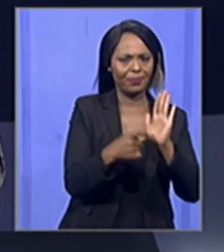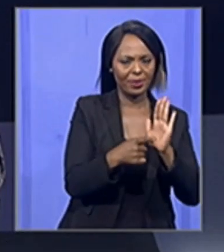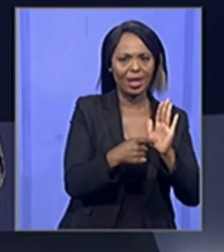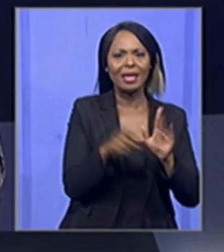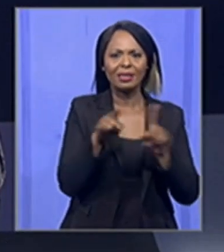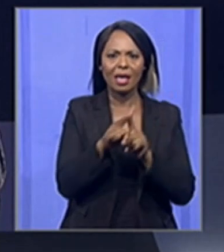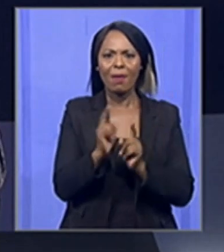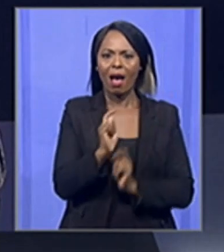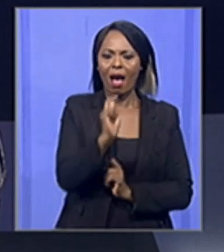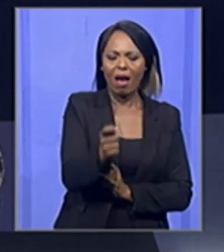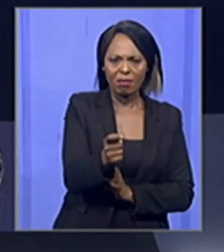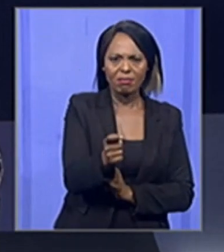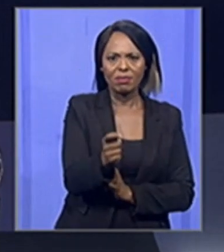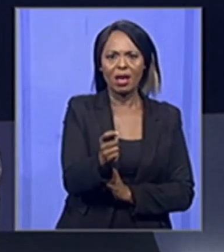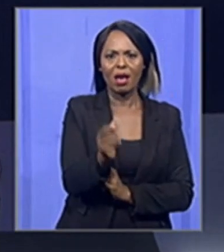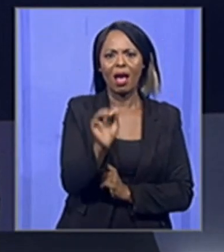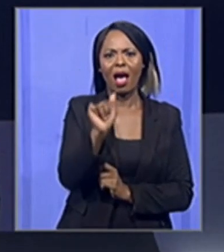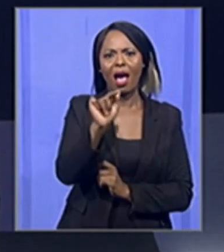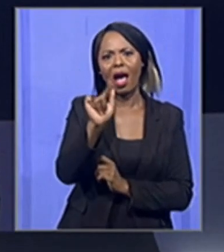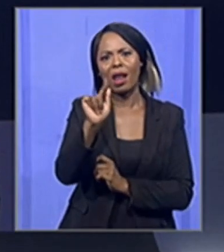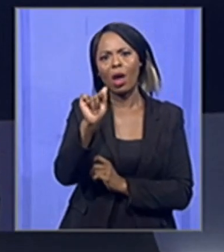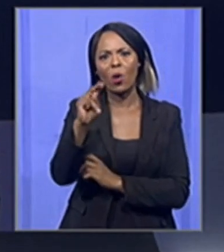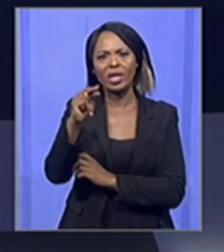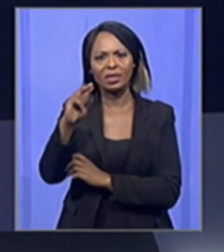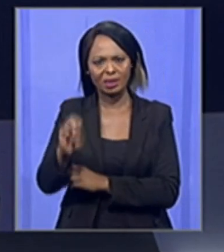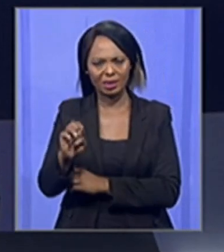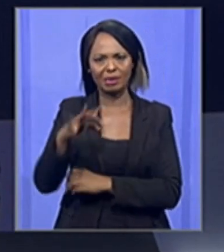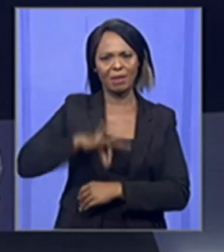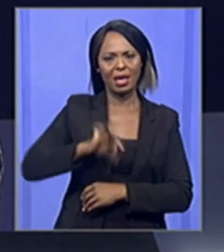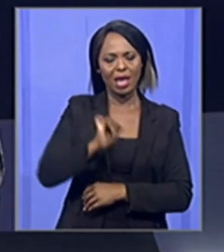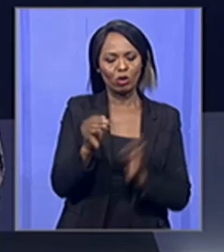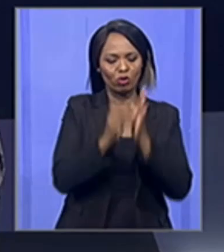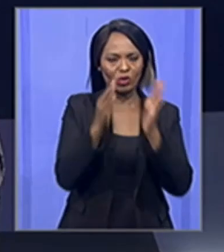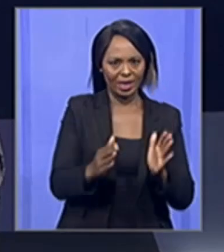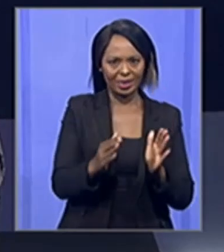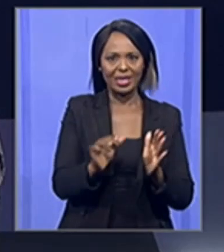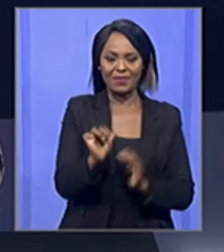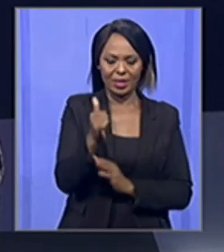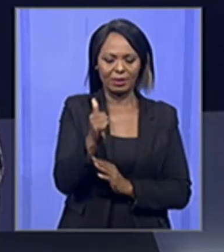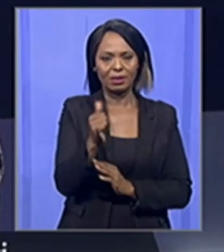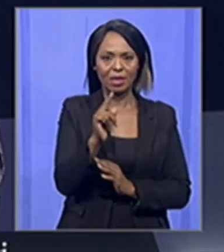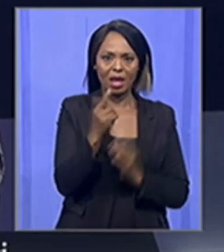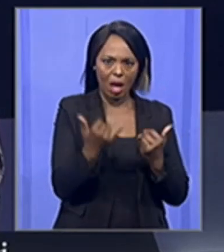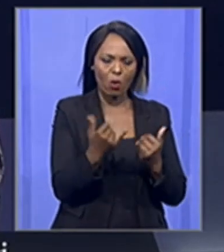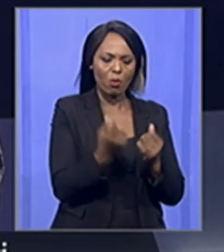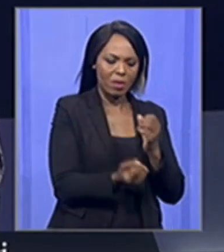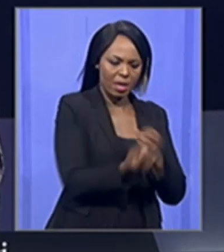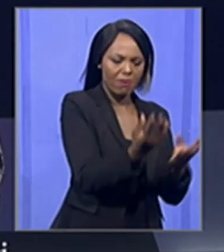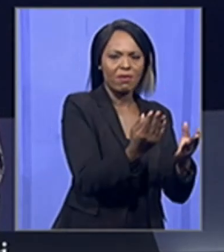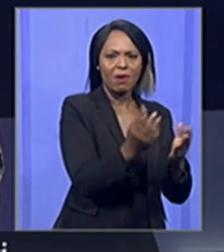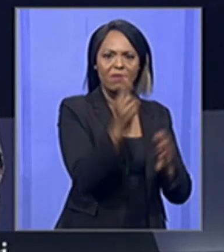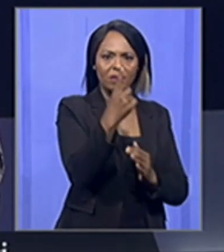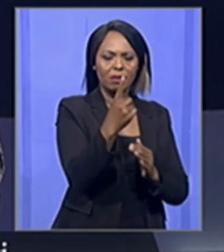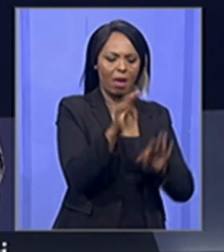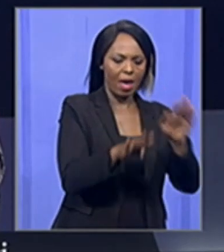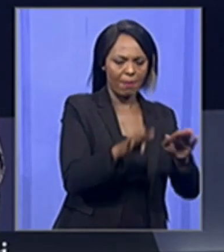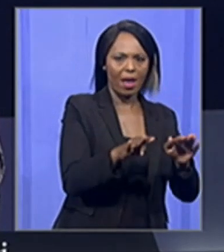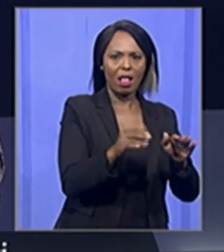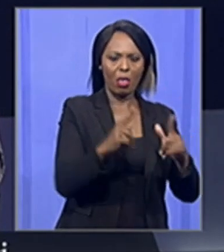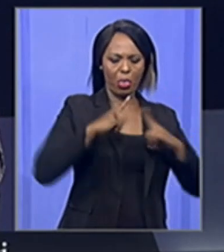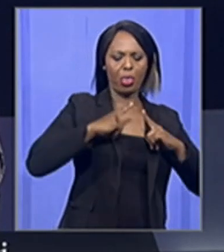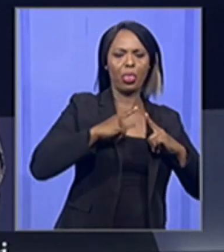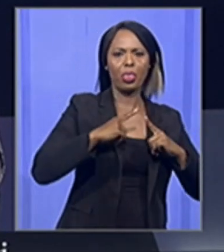ka di lefa pele ka April e fihla because re kwešiše gore ge re ka se dire jalo go ka tla go bana le